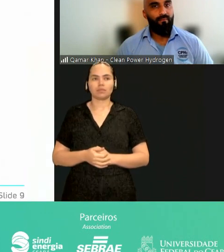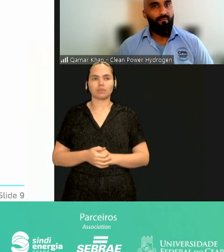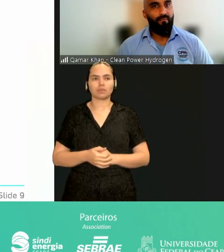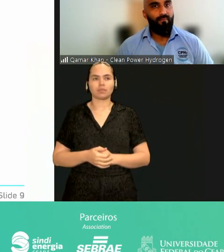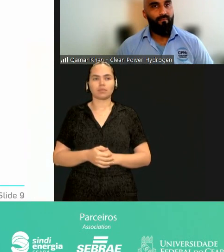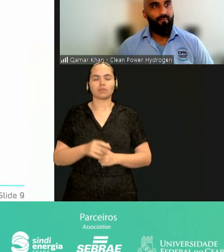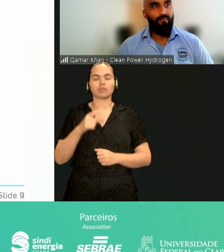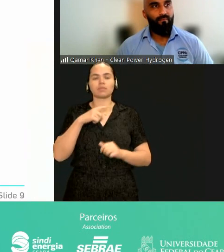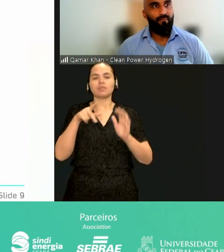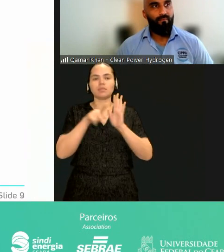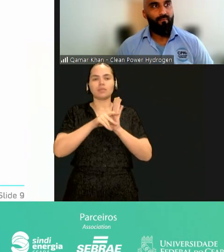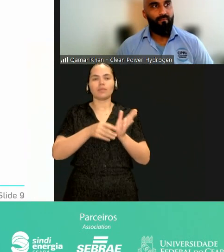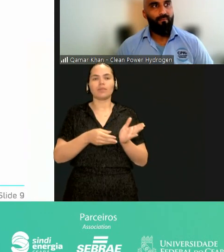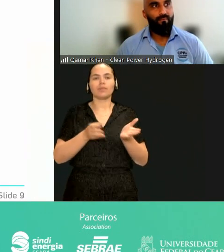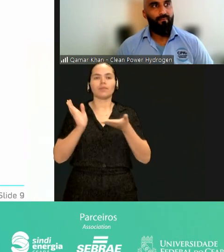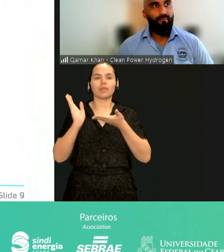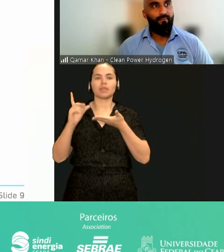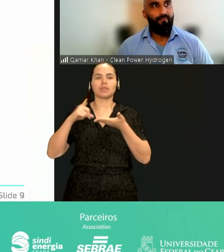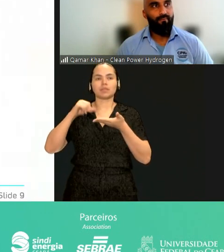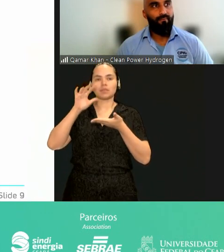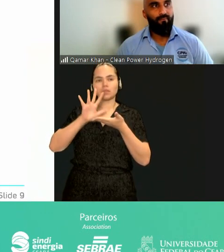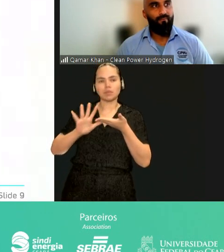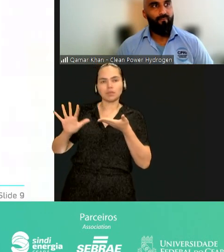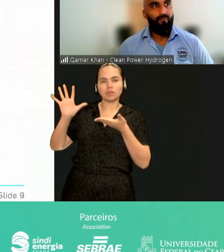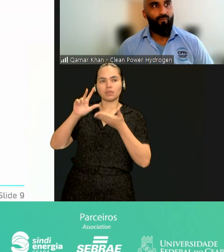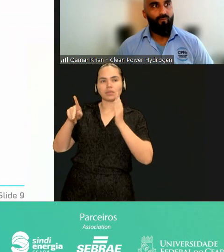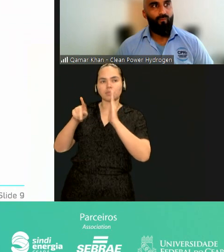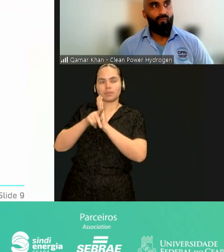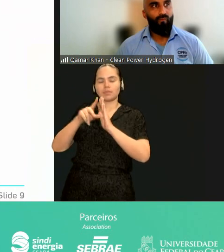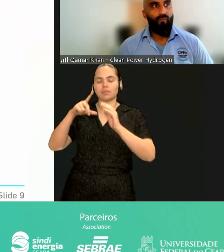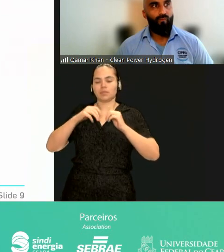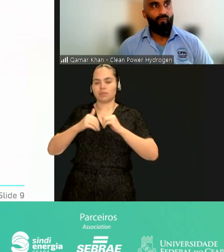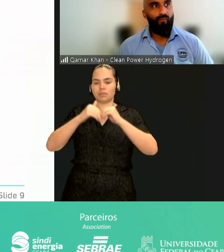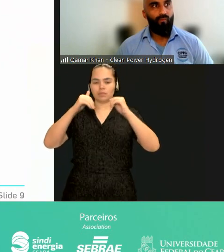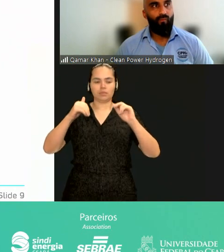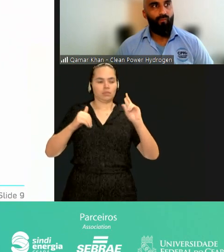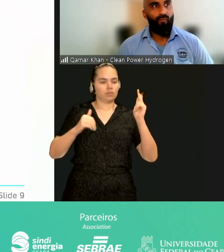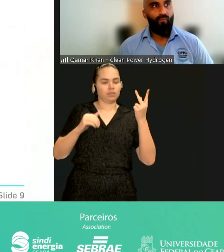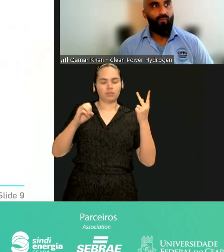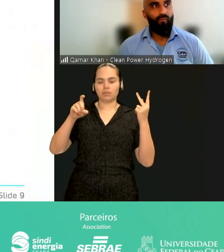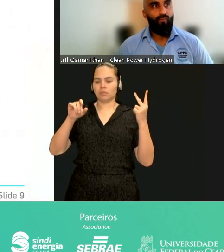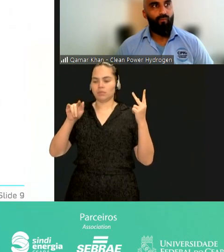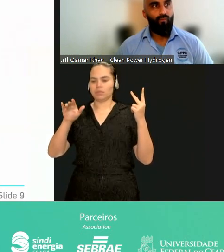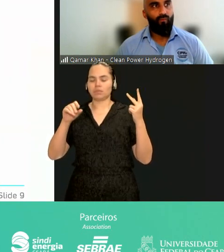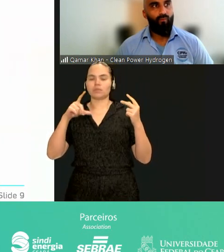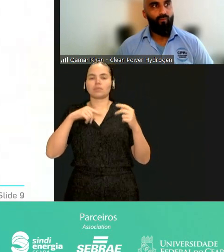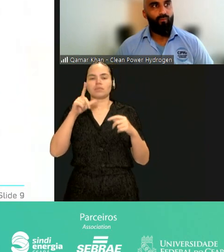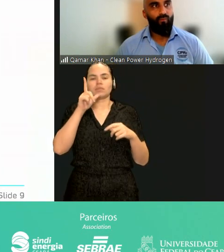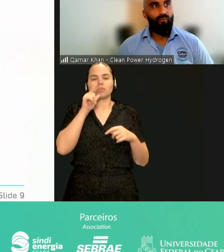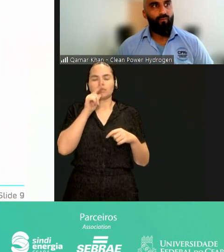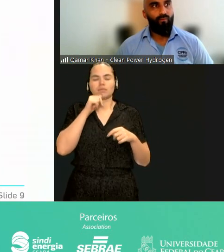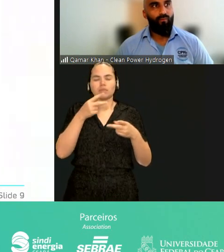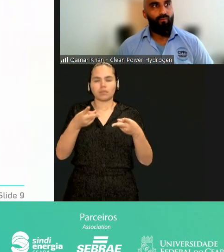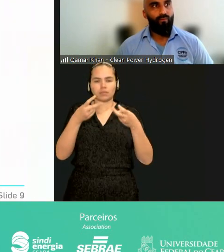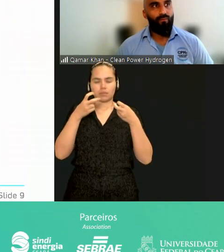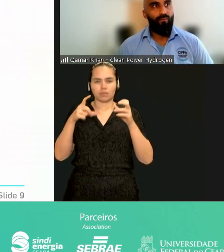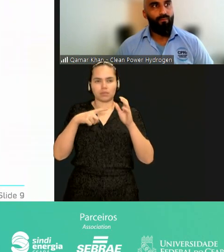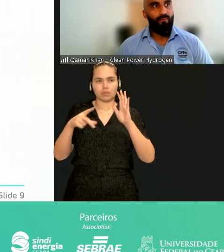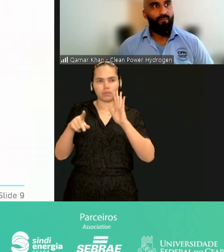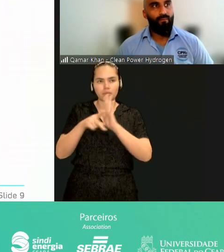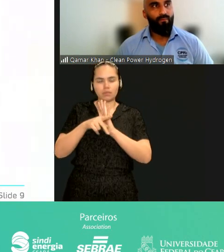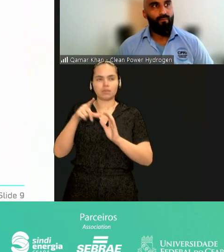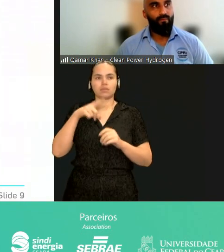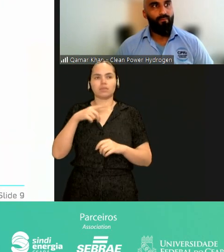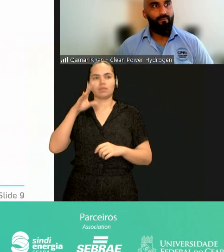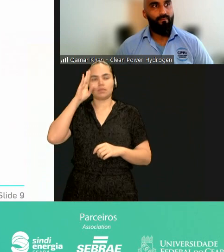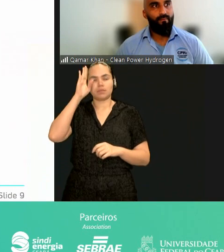electricity. Put simply, the water molecules on the left show the hydrogen and oxygen atoms joined together. On